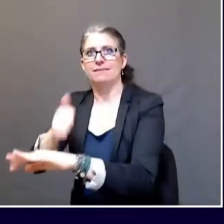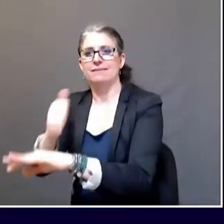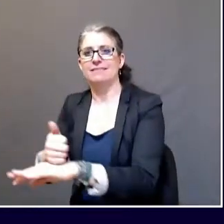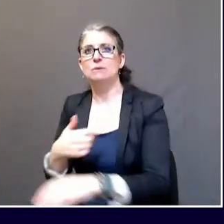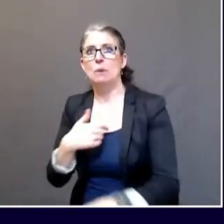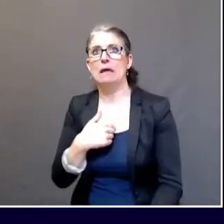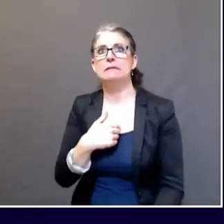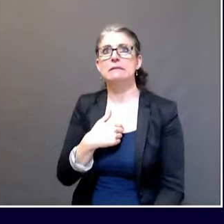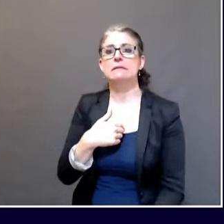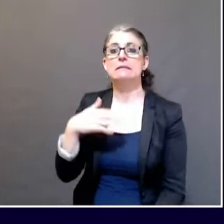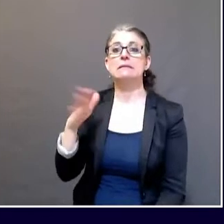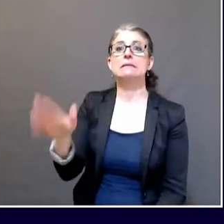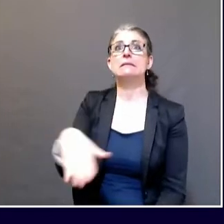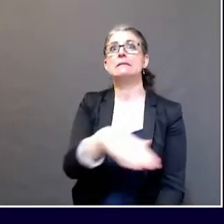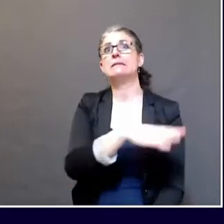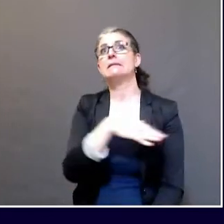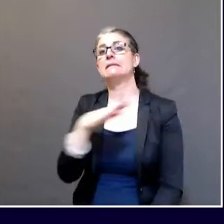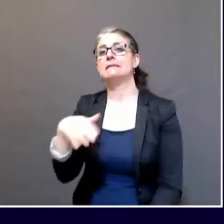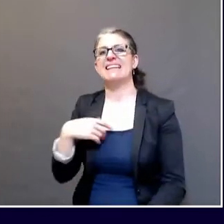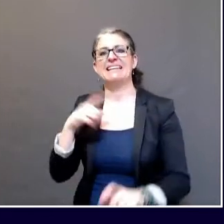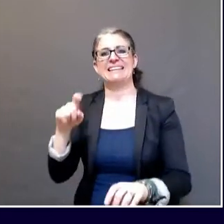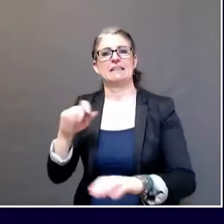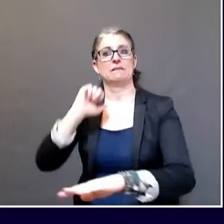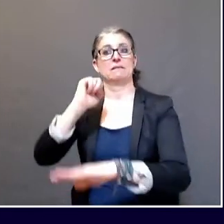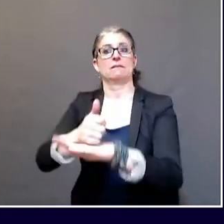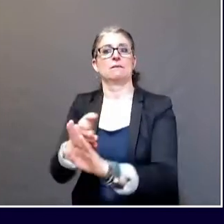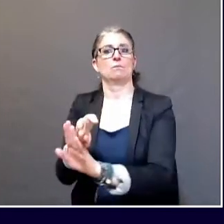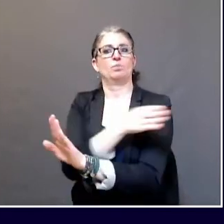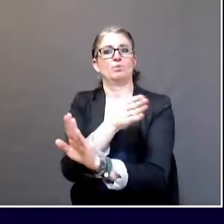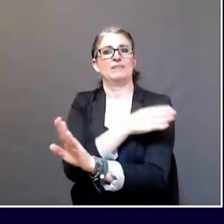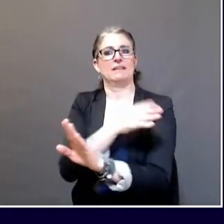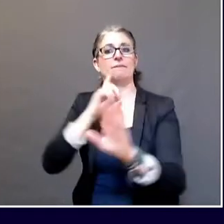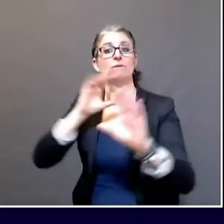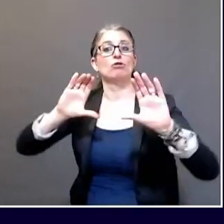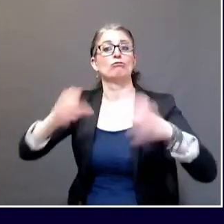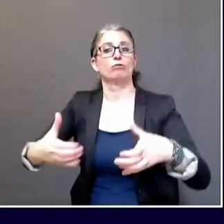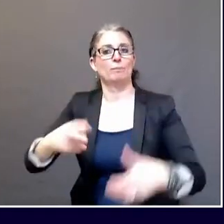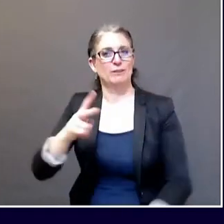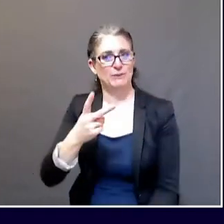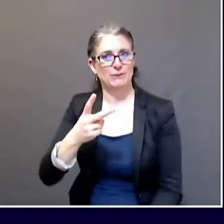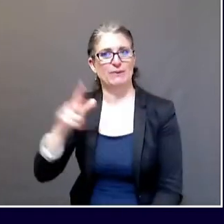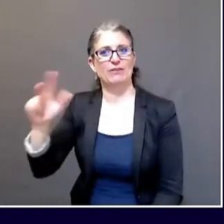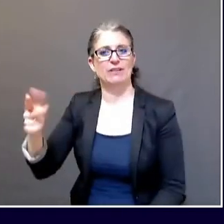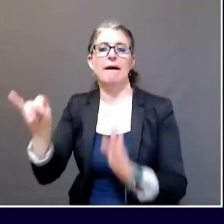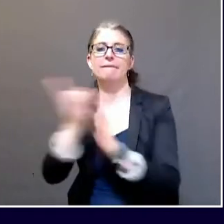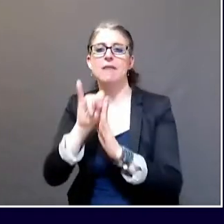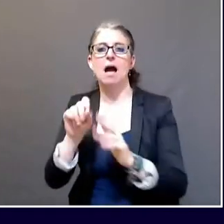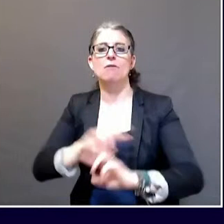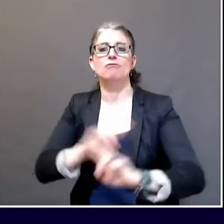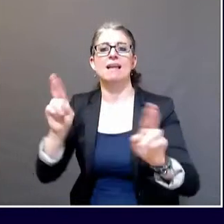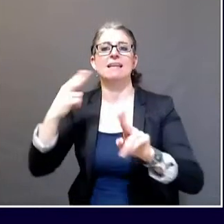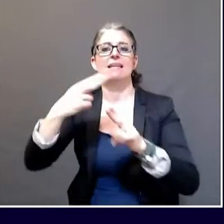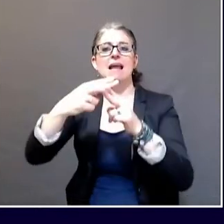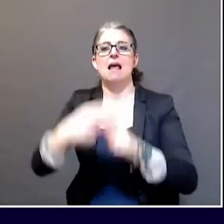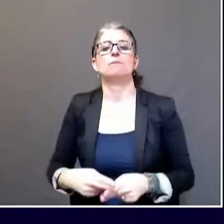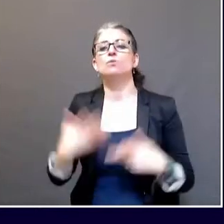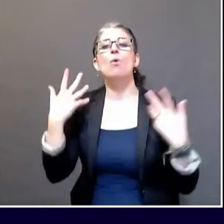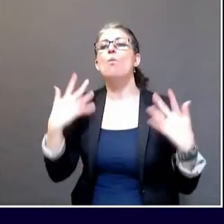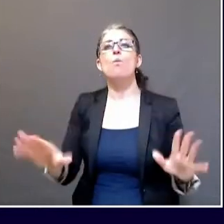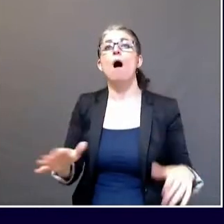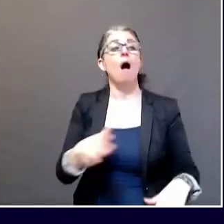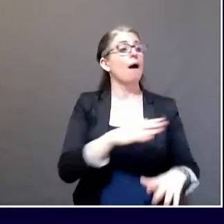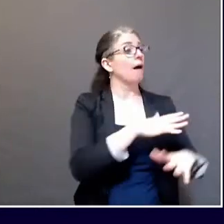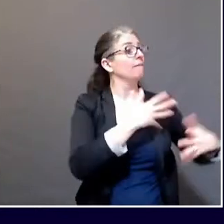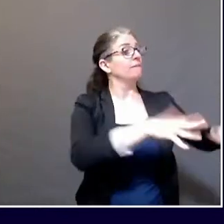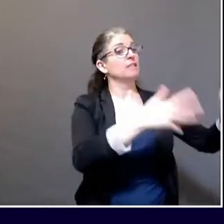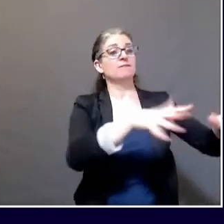that pre-registration information, that we don't just collect it, that we do something with it. I'm aware of another